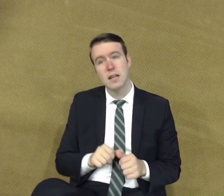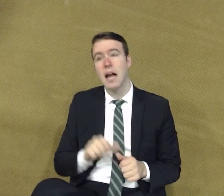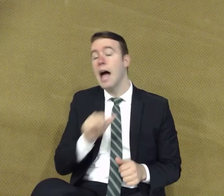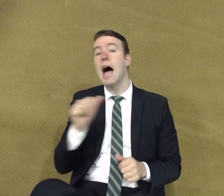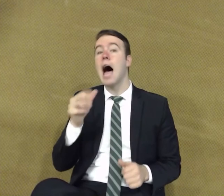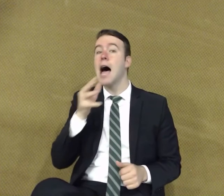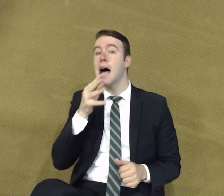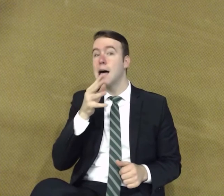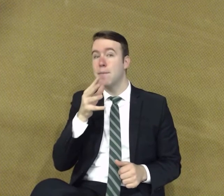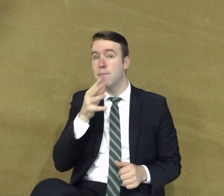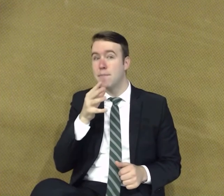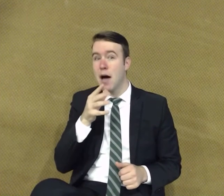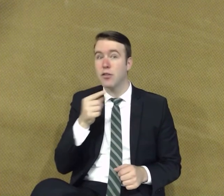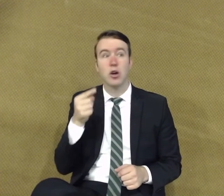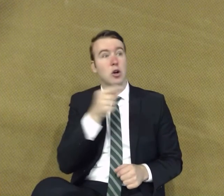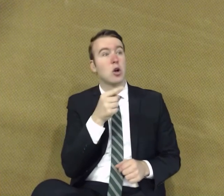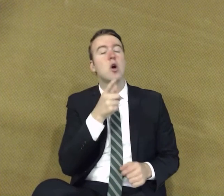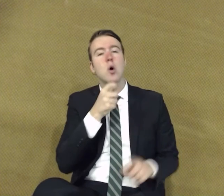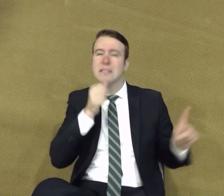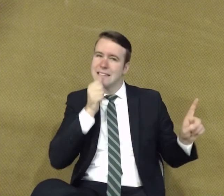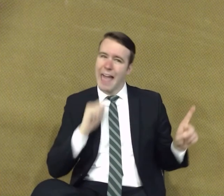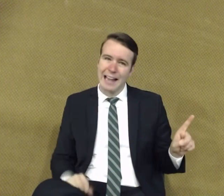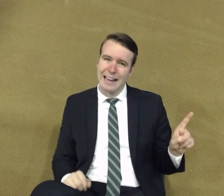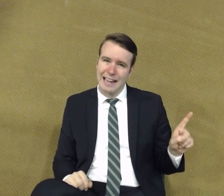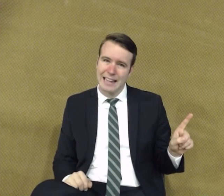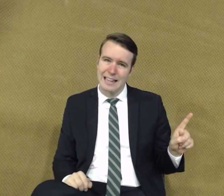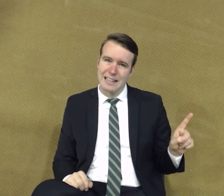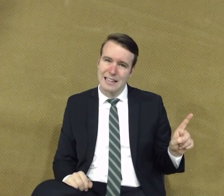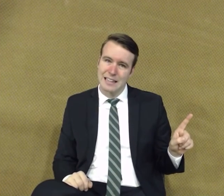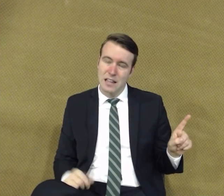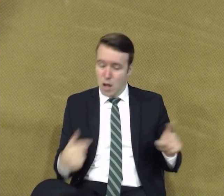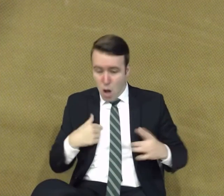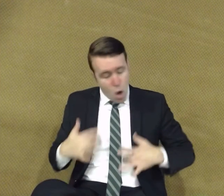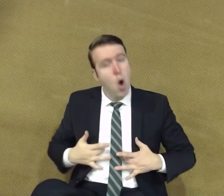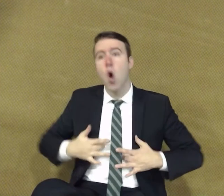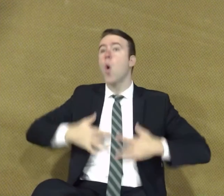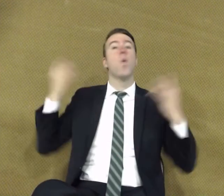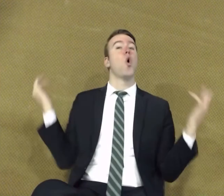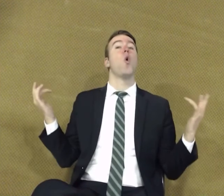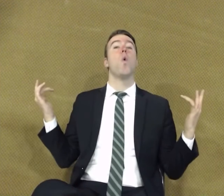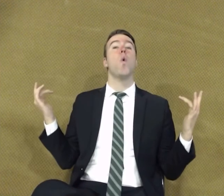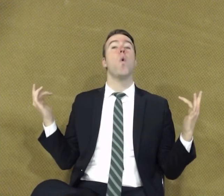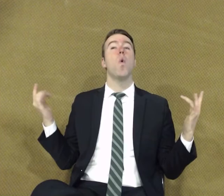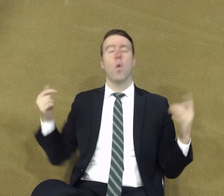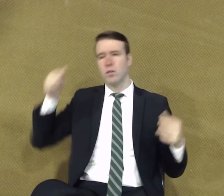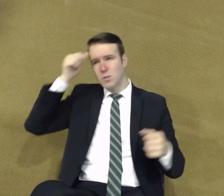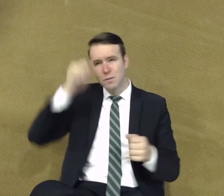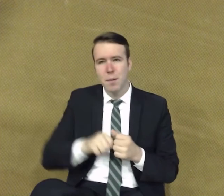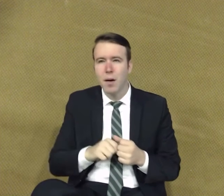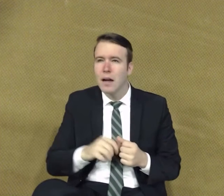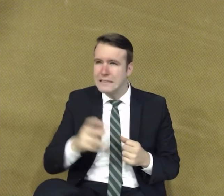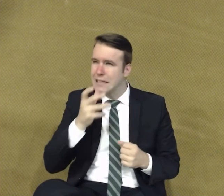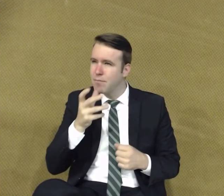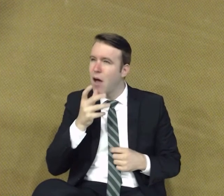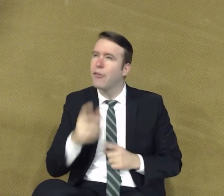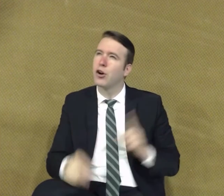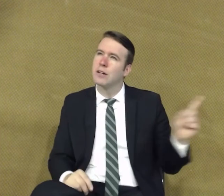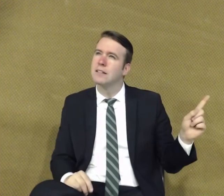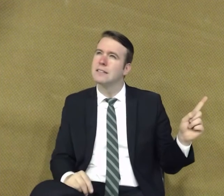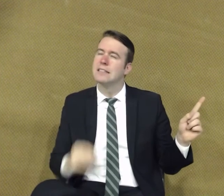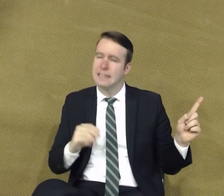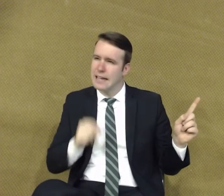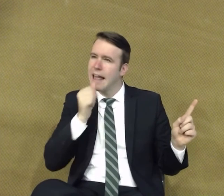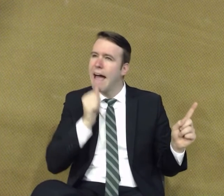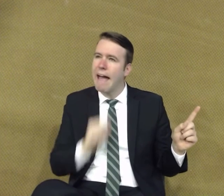a mother that is in agony. While she is in ecstasy, she remembers a mother